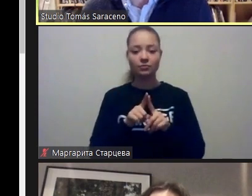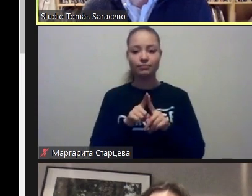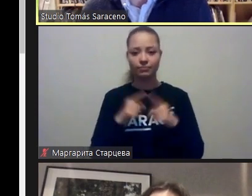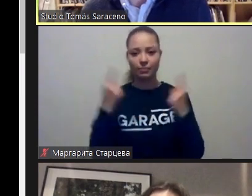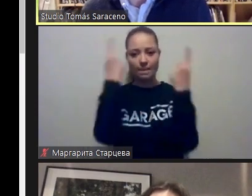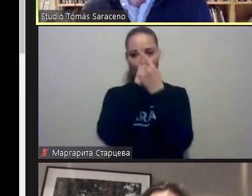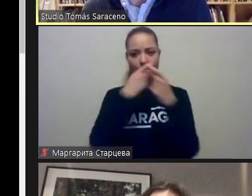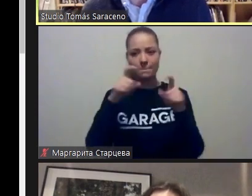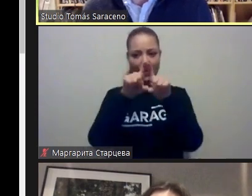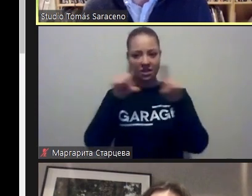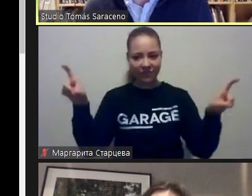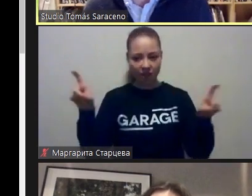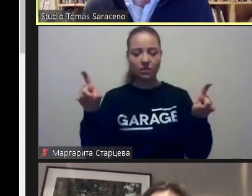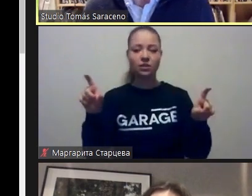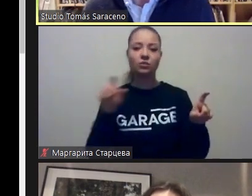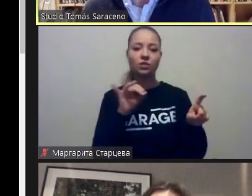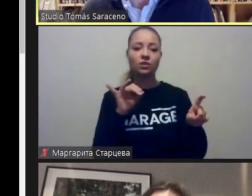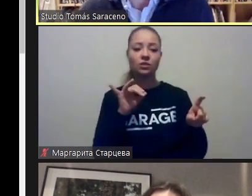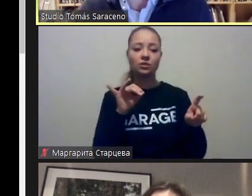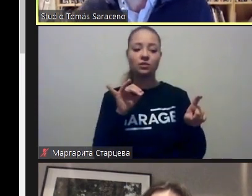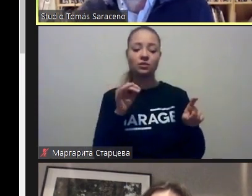been co-written, co-edited,